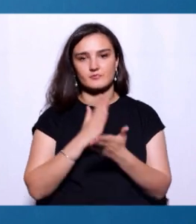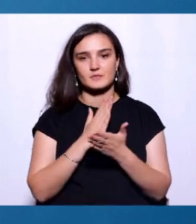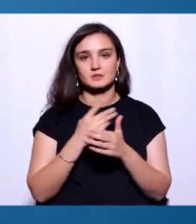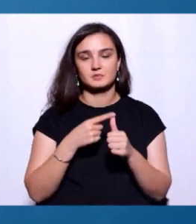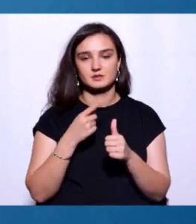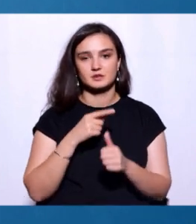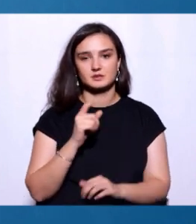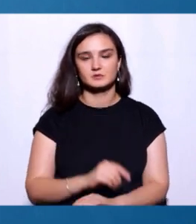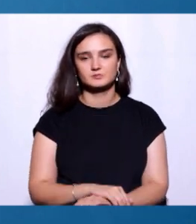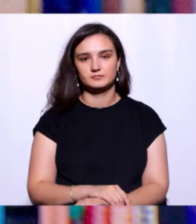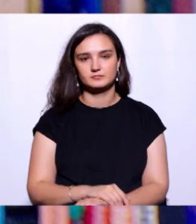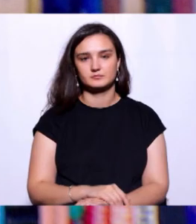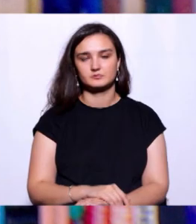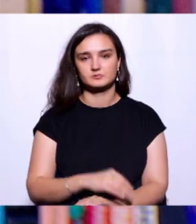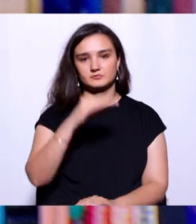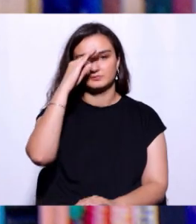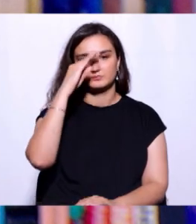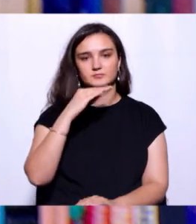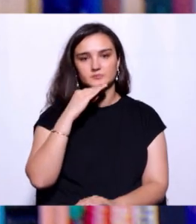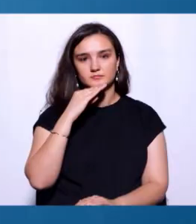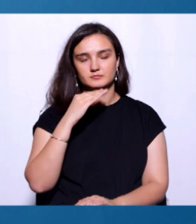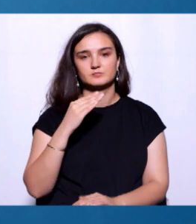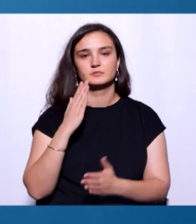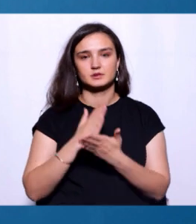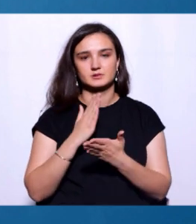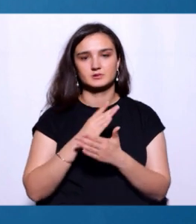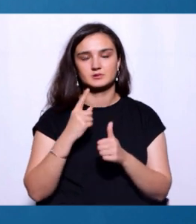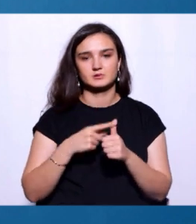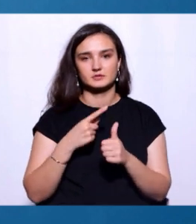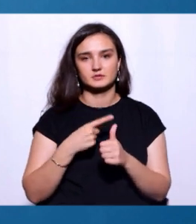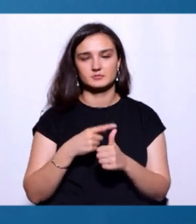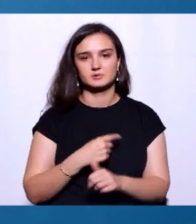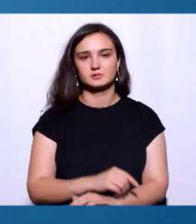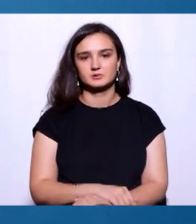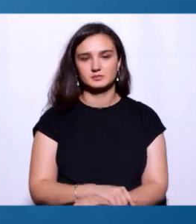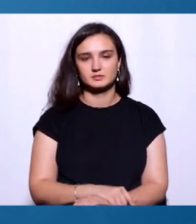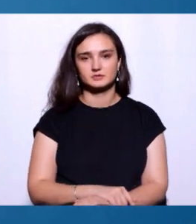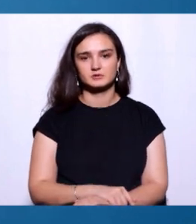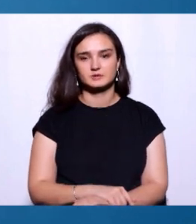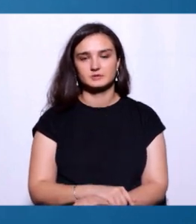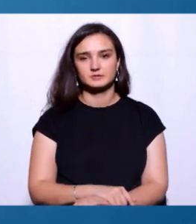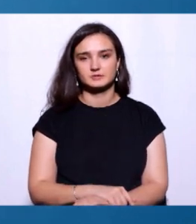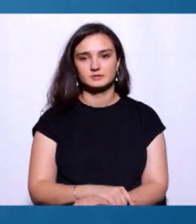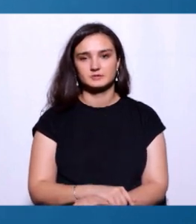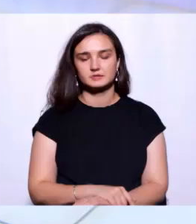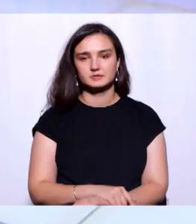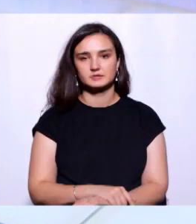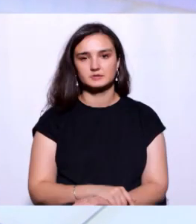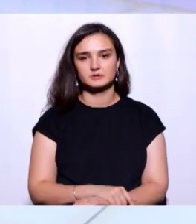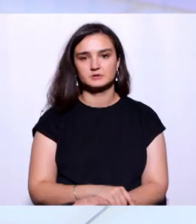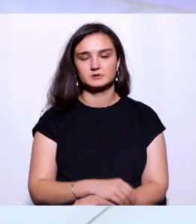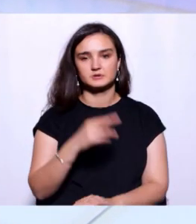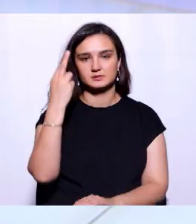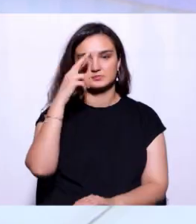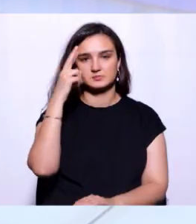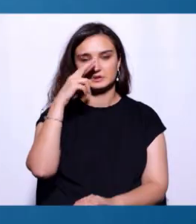Arsebiti sakheli. Then father, a noun. Mama. Aseve arsebiti sakheli. And